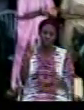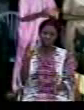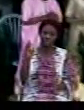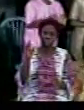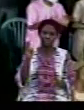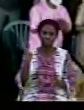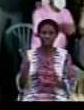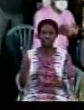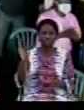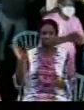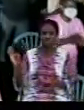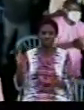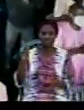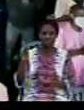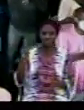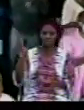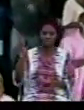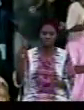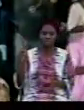Thank you very much. God bless.